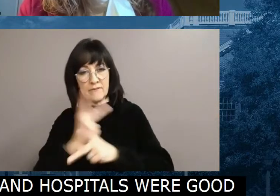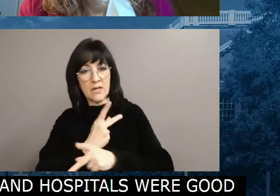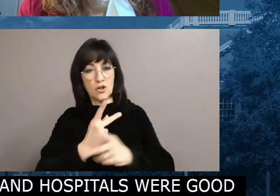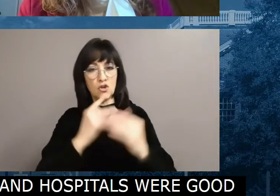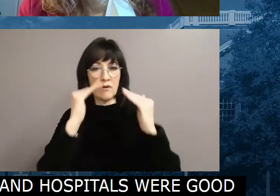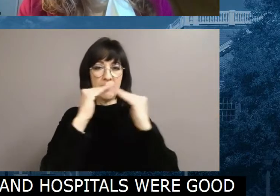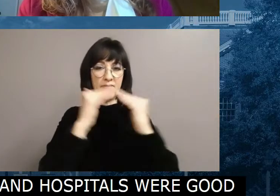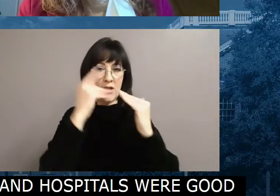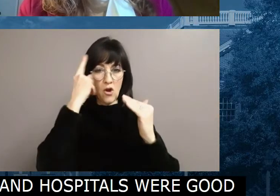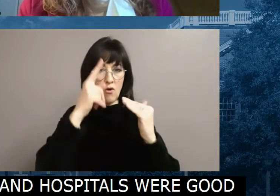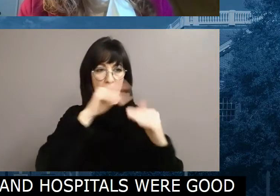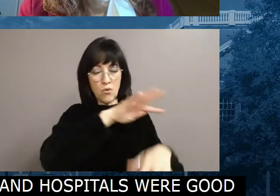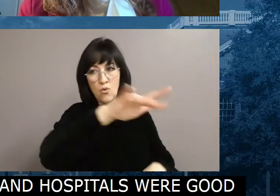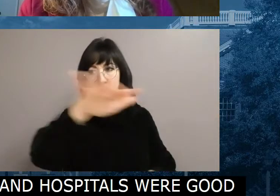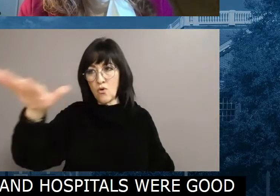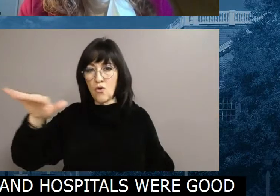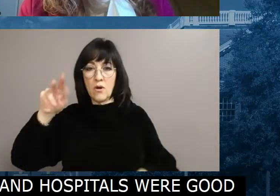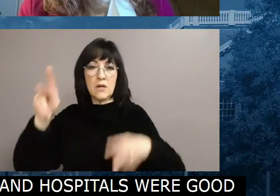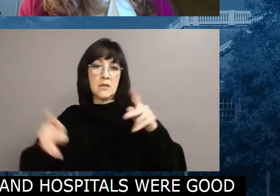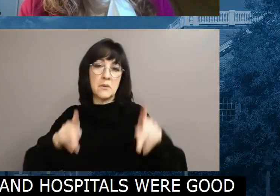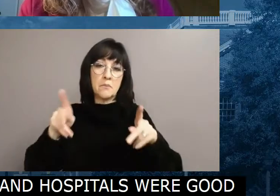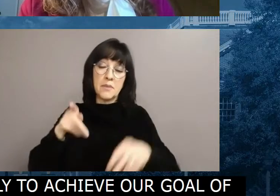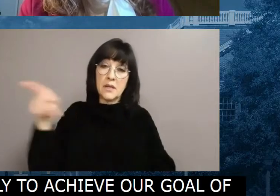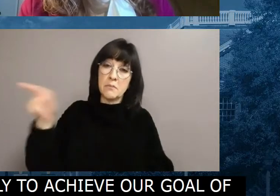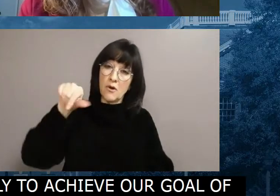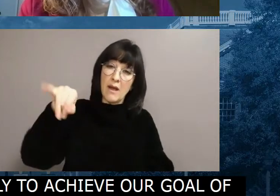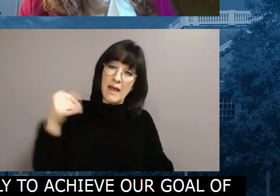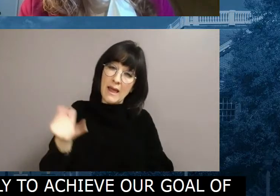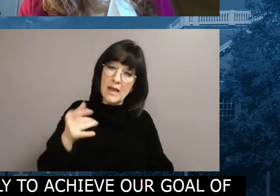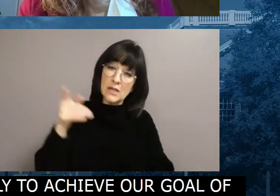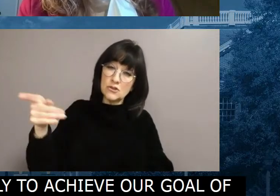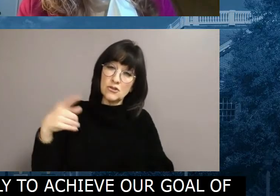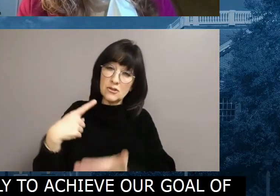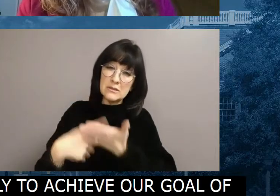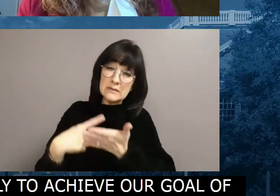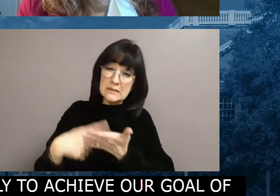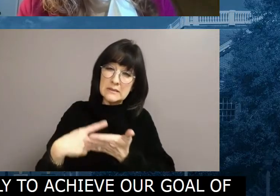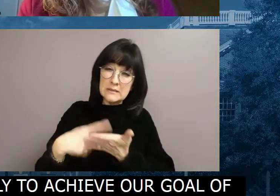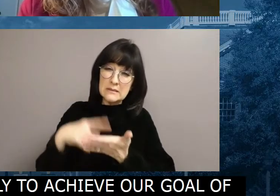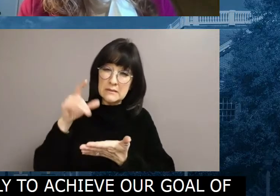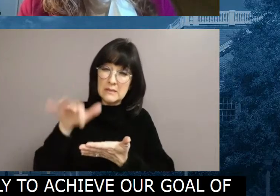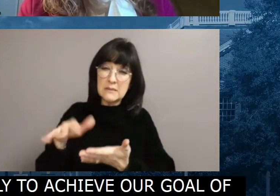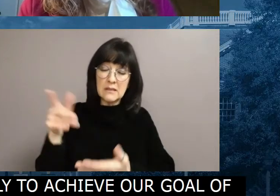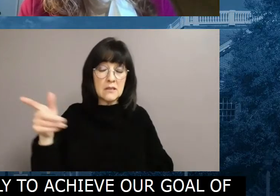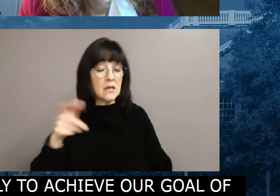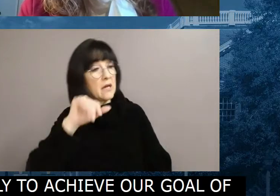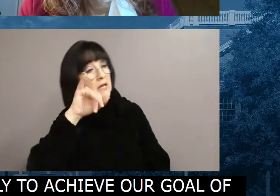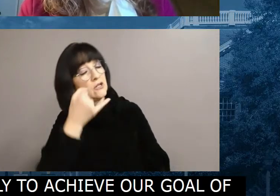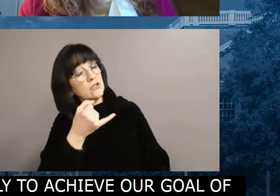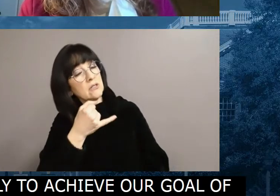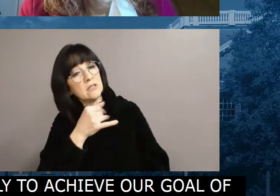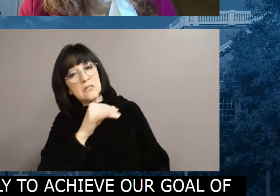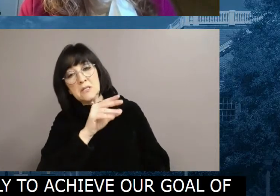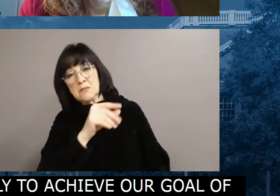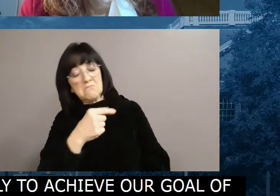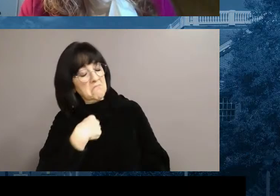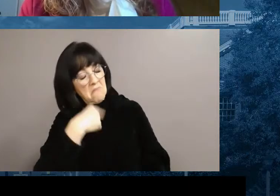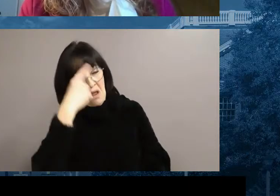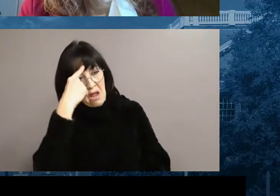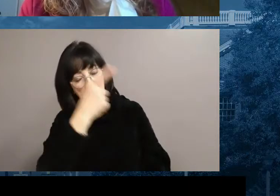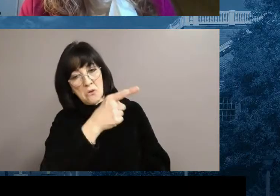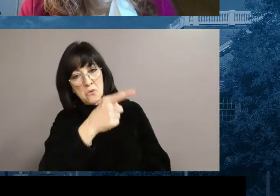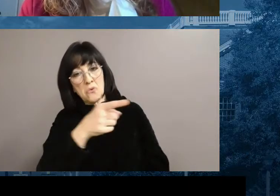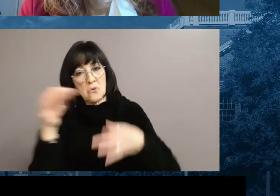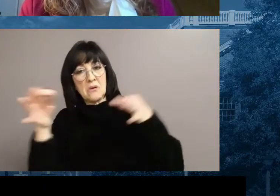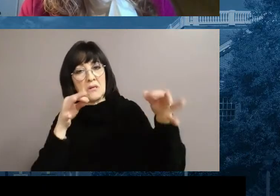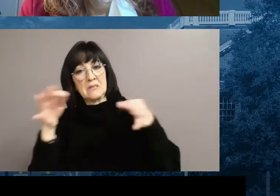AJ, I know you were part of those conversations. No, I think you summarized it well, and I